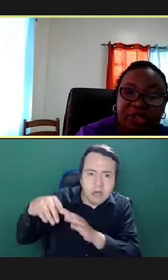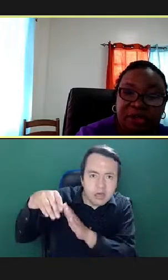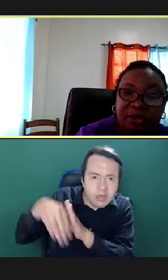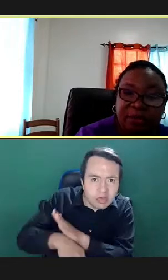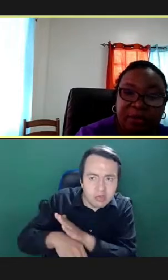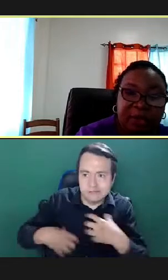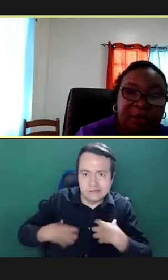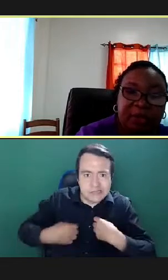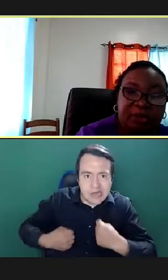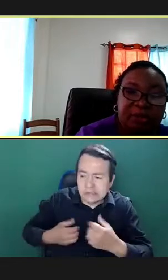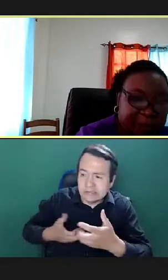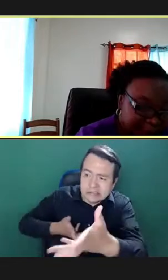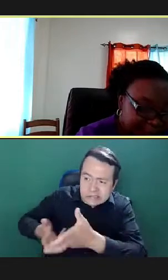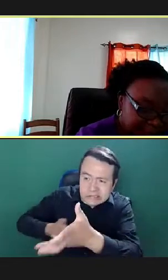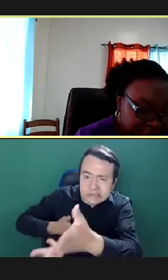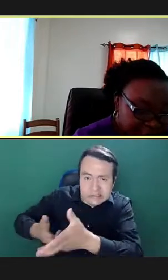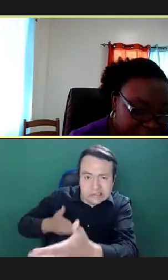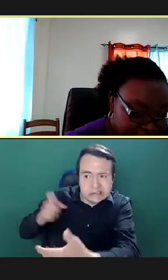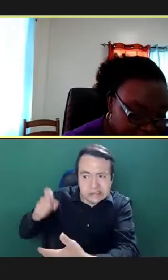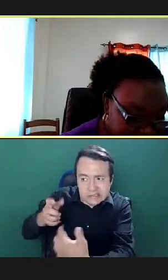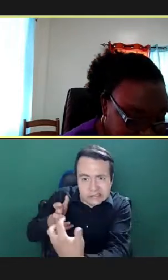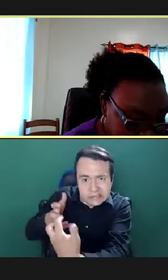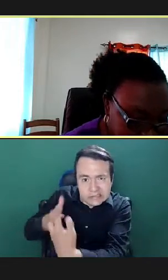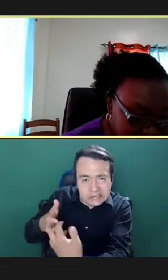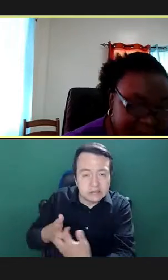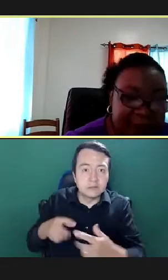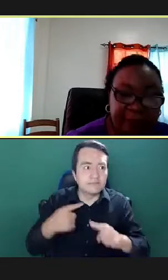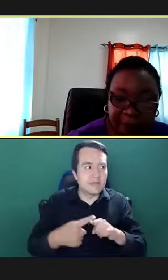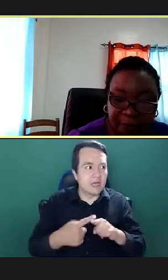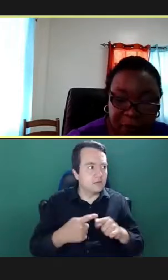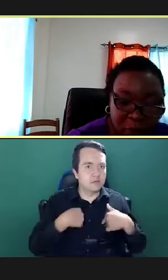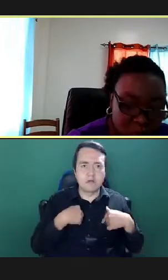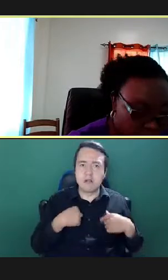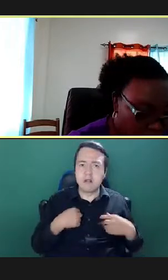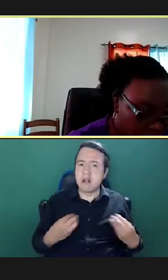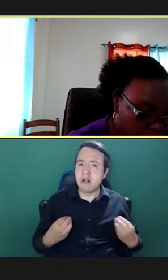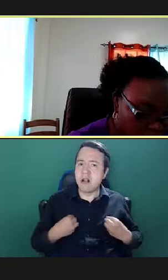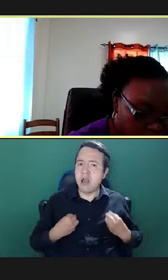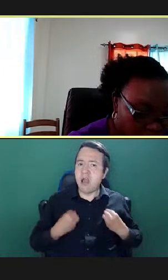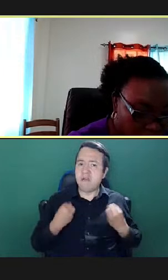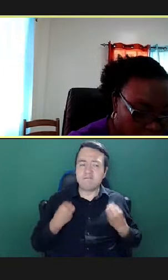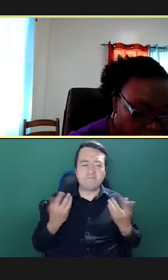the future. Those were the major stressors.